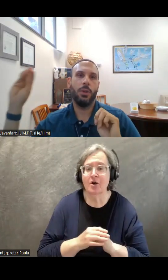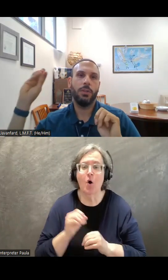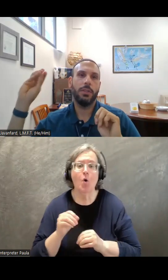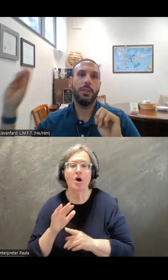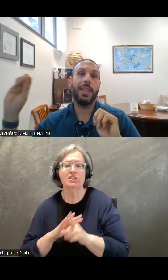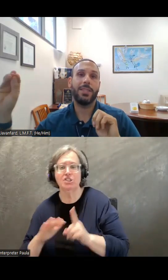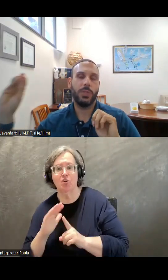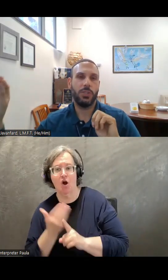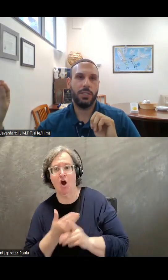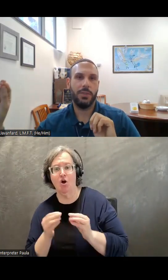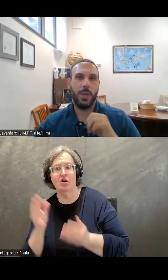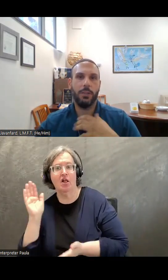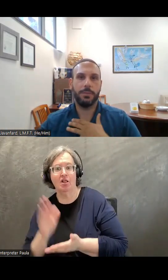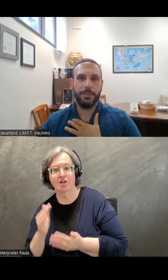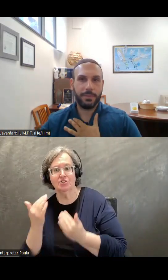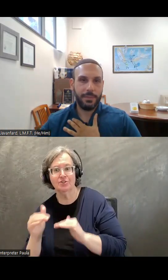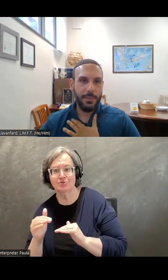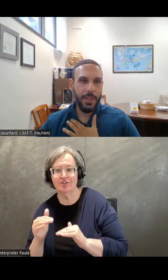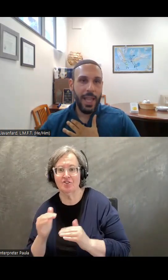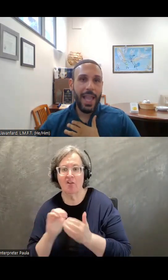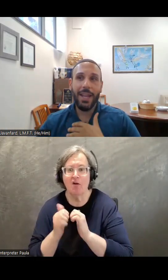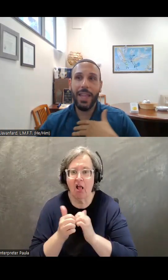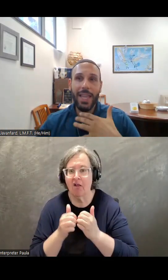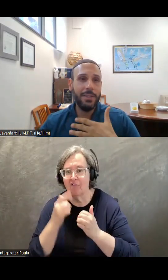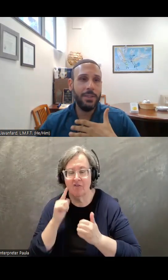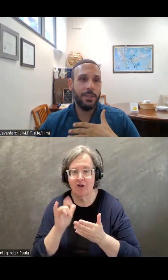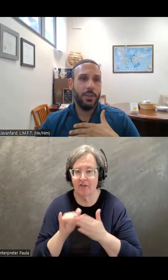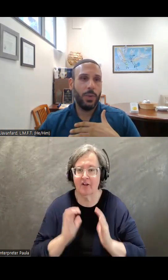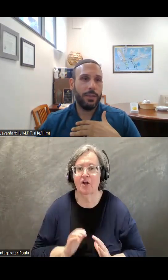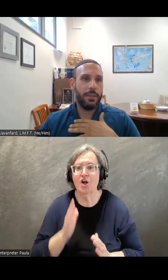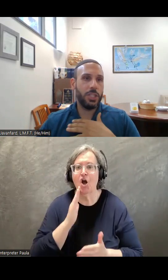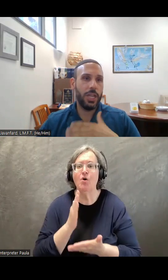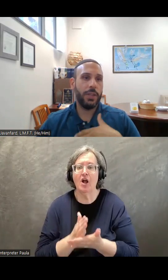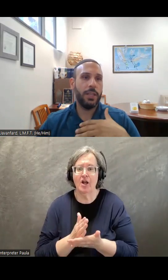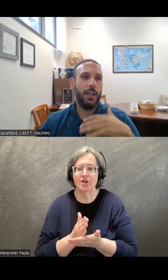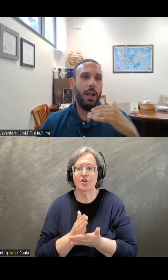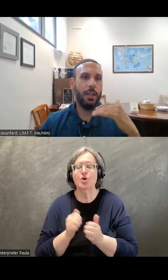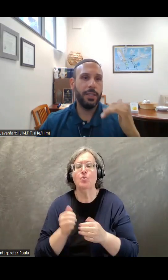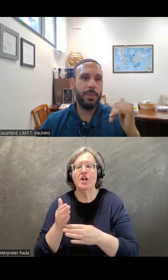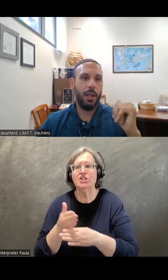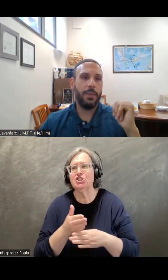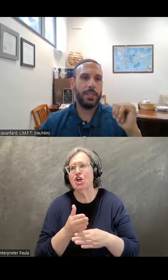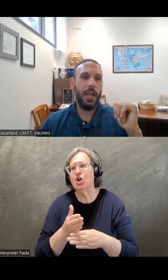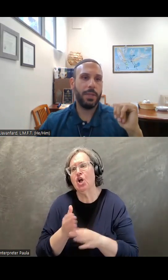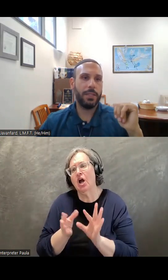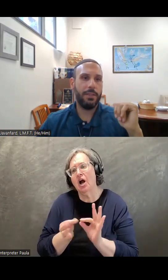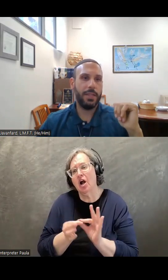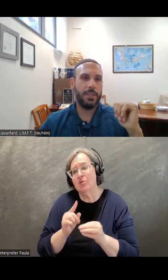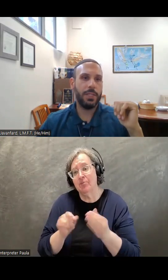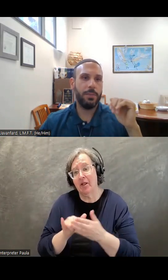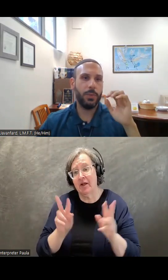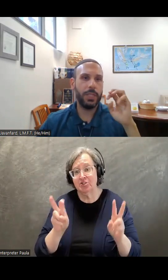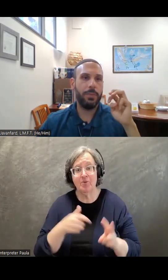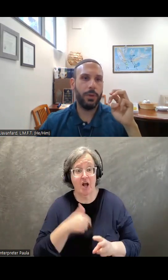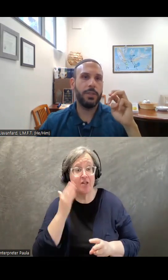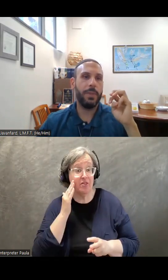is less restrictive as well. And I'll end with sharing a little bit on this topic that I think is